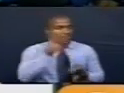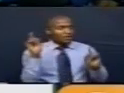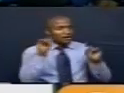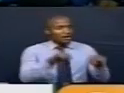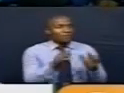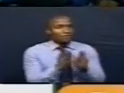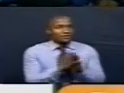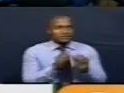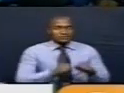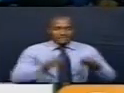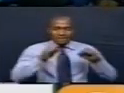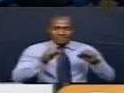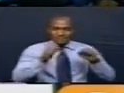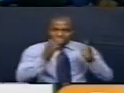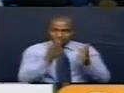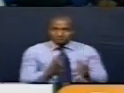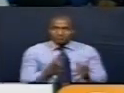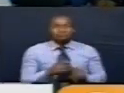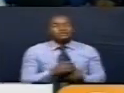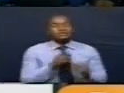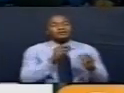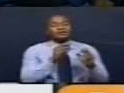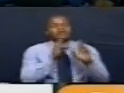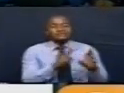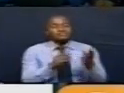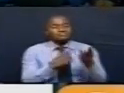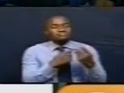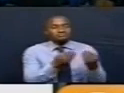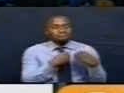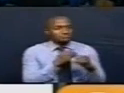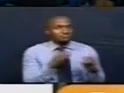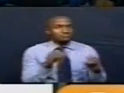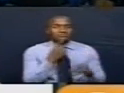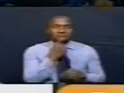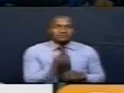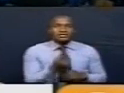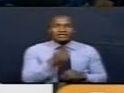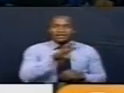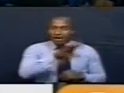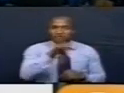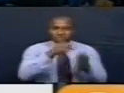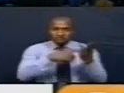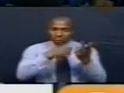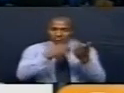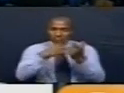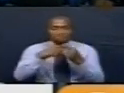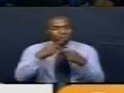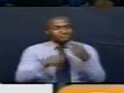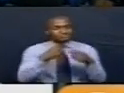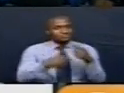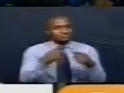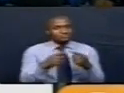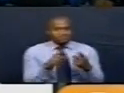chairperson, and they've not been able to give me any results. For one, they're telling me that a lot of counting is still going on. And the second reason is they're also telling